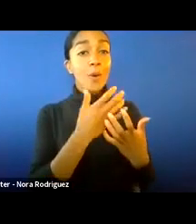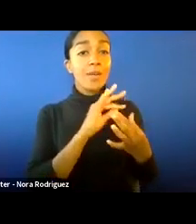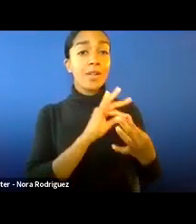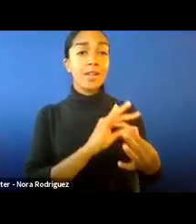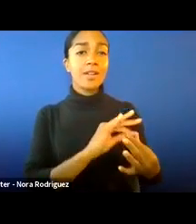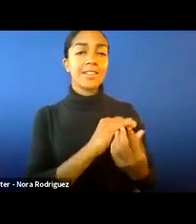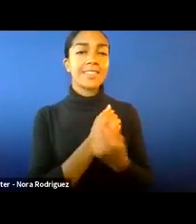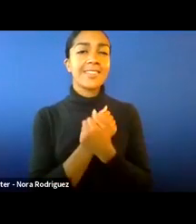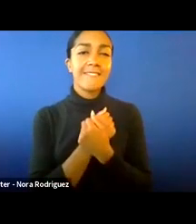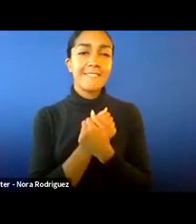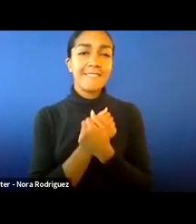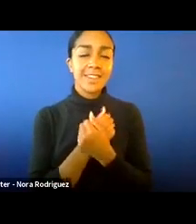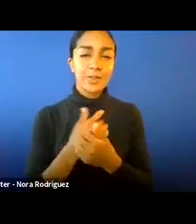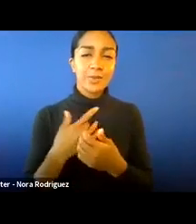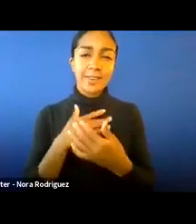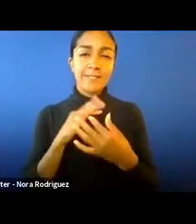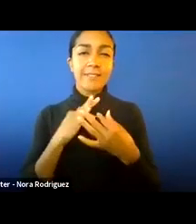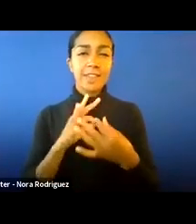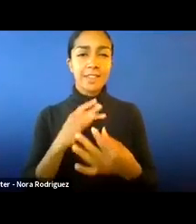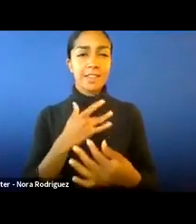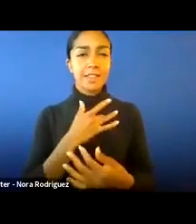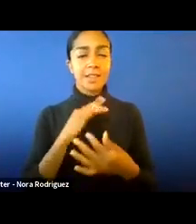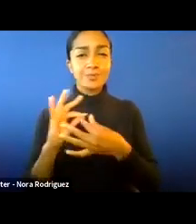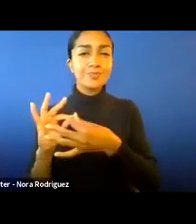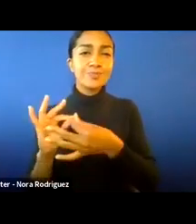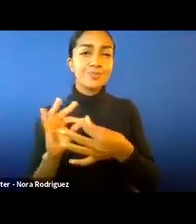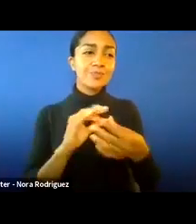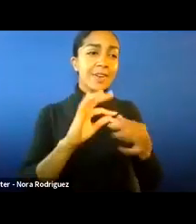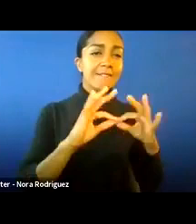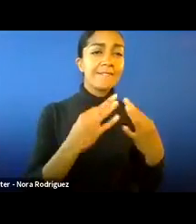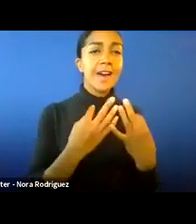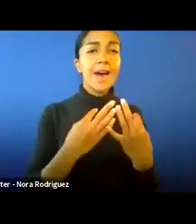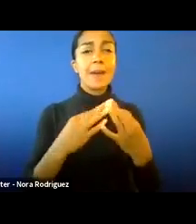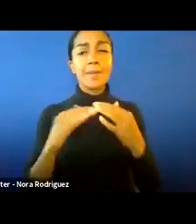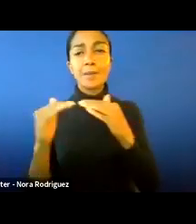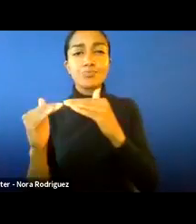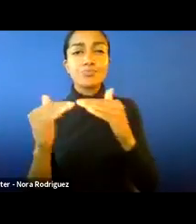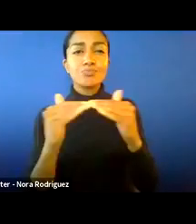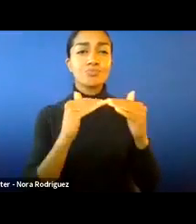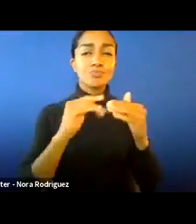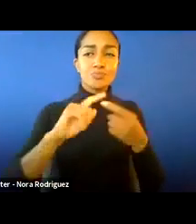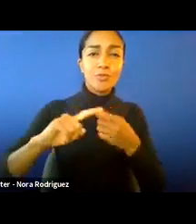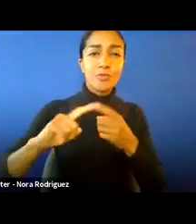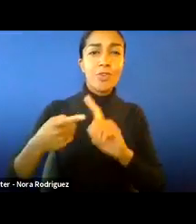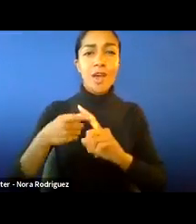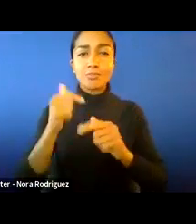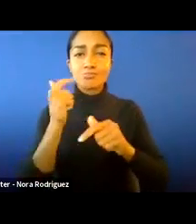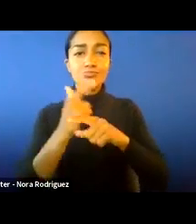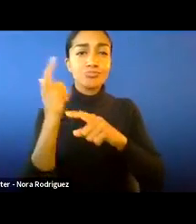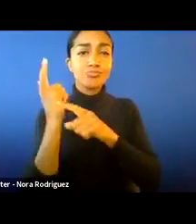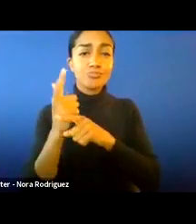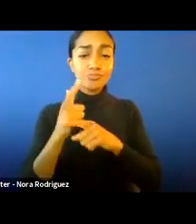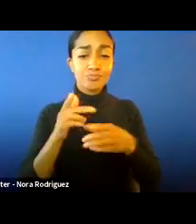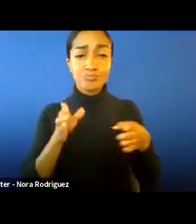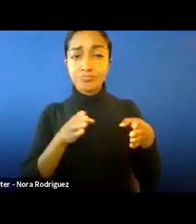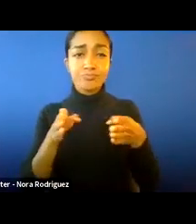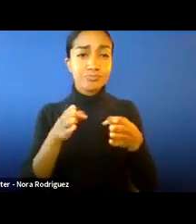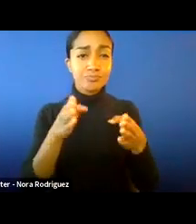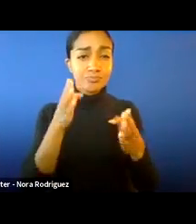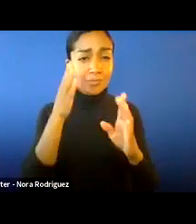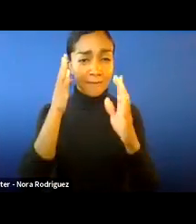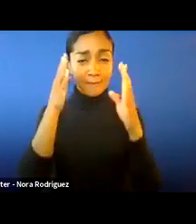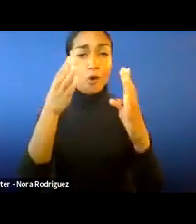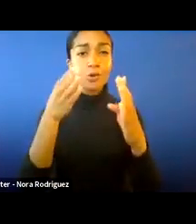between us as family members, as comrades, as siblings in this movement towards justice. Ashe.